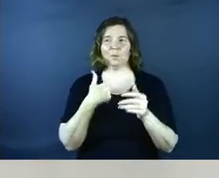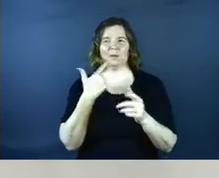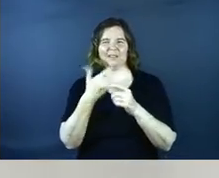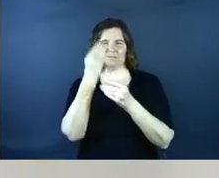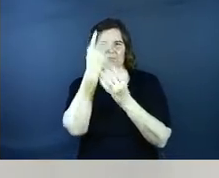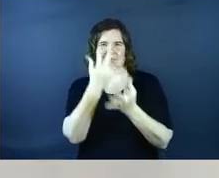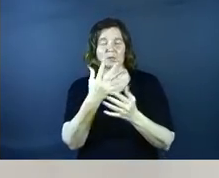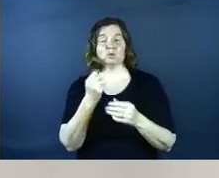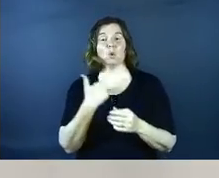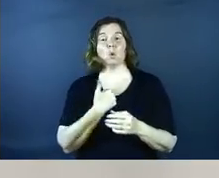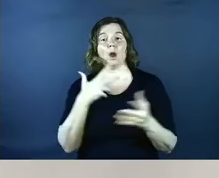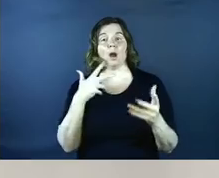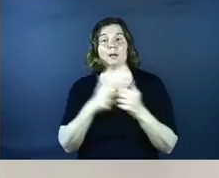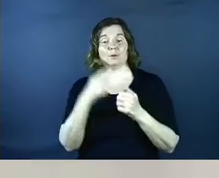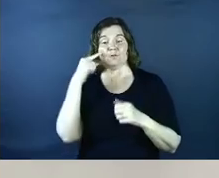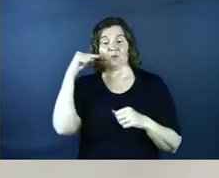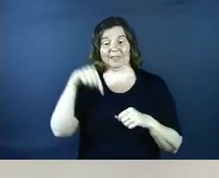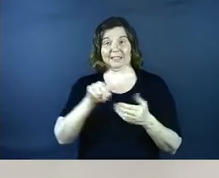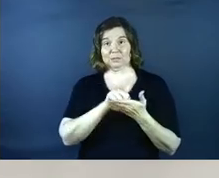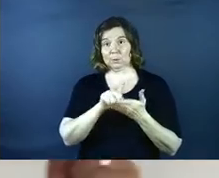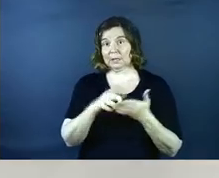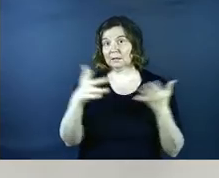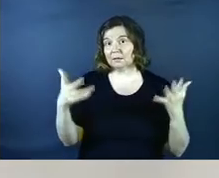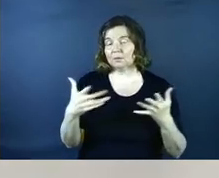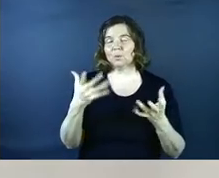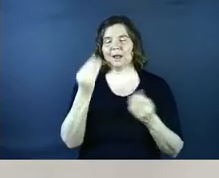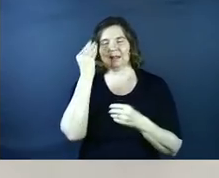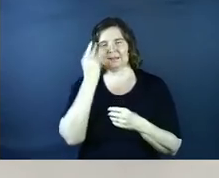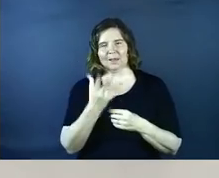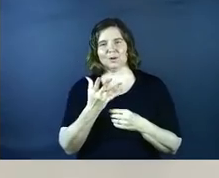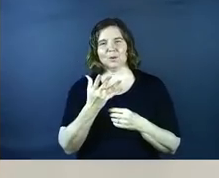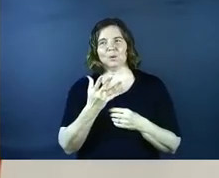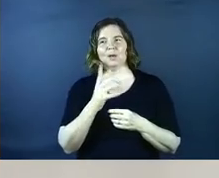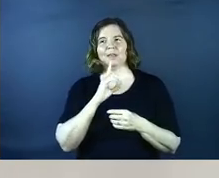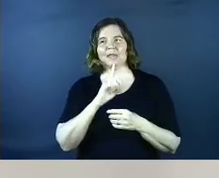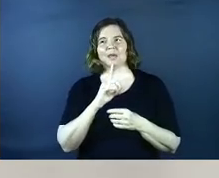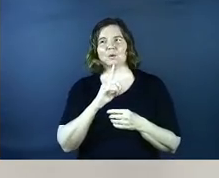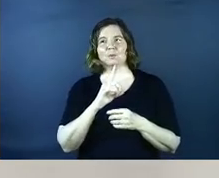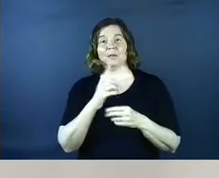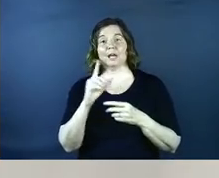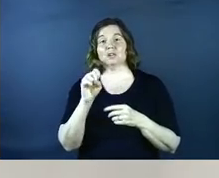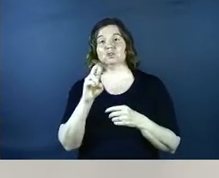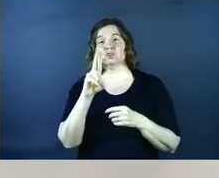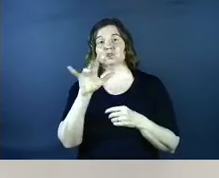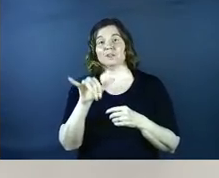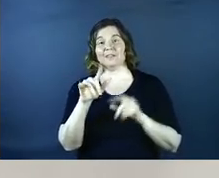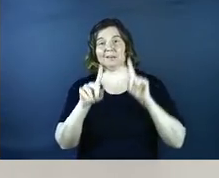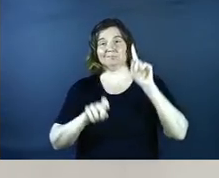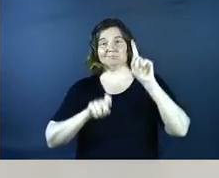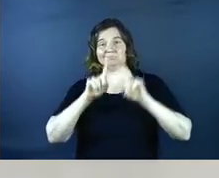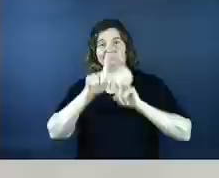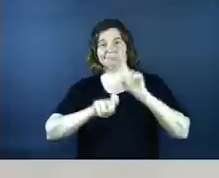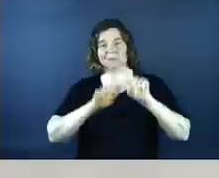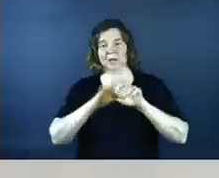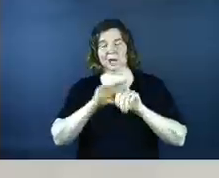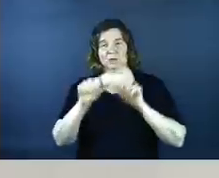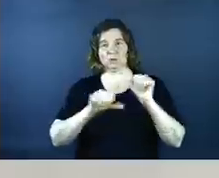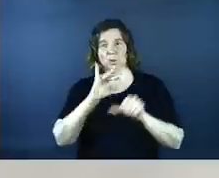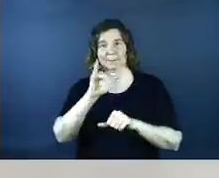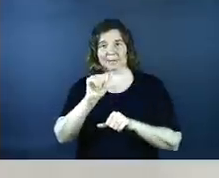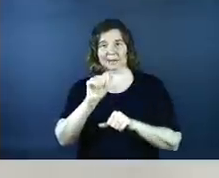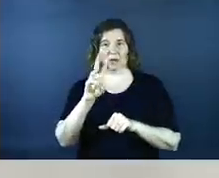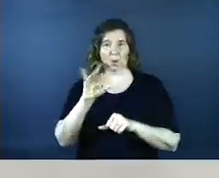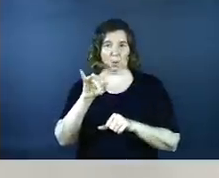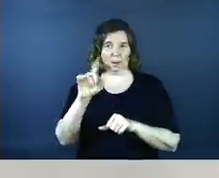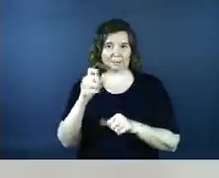updates. So our update for this week is that we want to let you guys know is that there's going to be a survey that is going out on social media on our